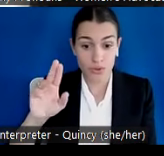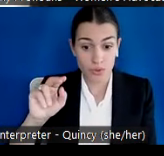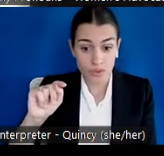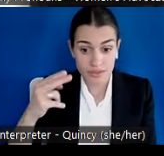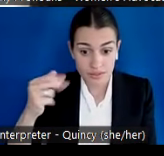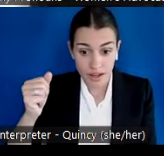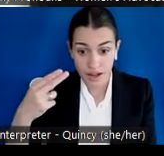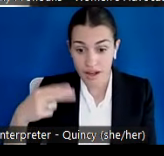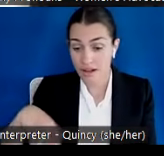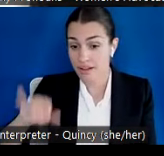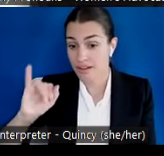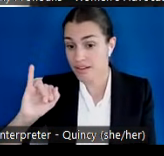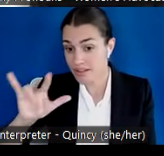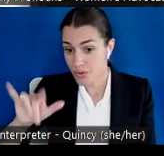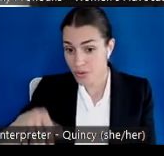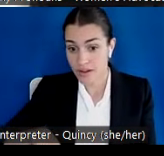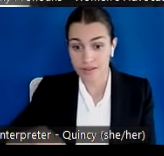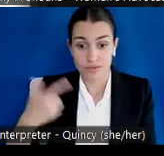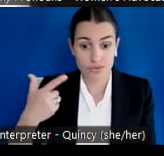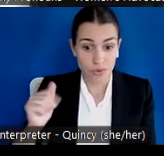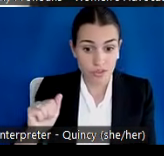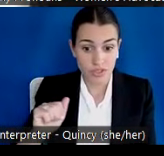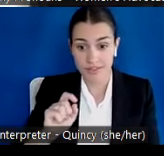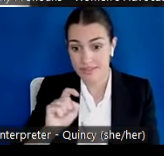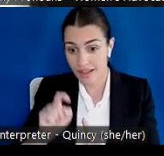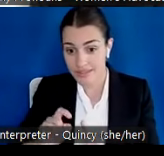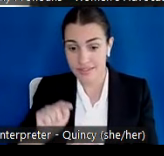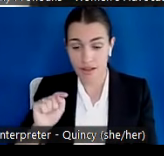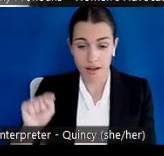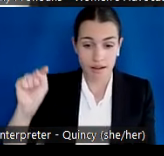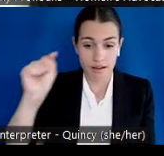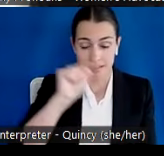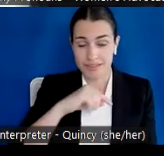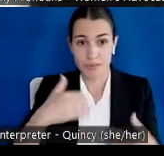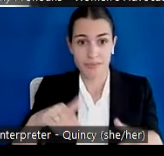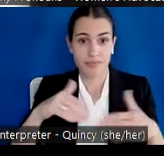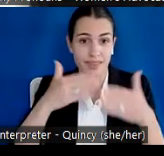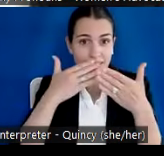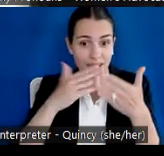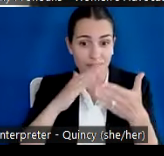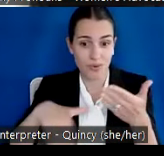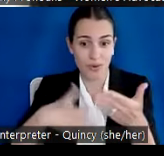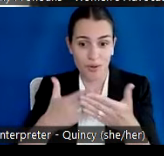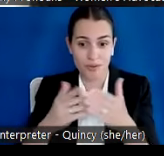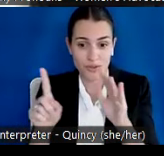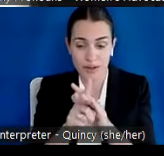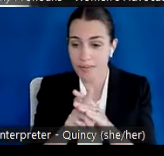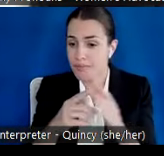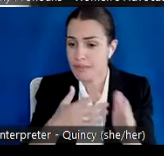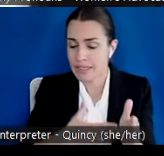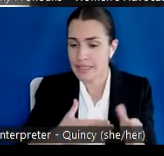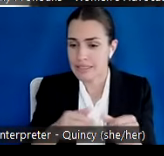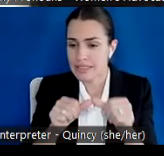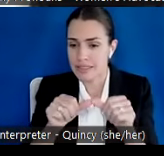Illinois, Georgia, Texas. So thank you all so much for showing up. You can continue to introduce